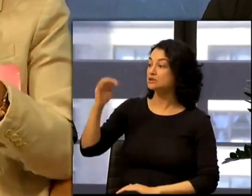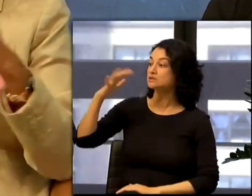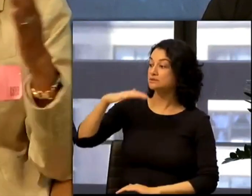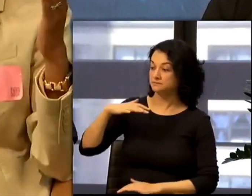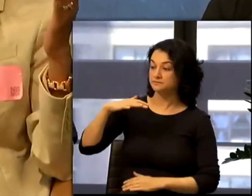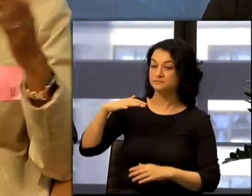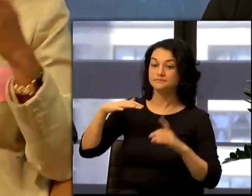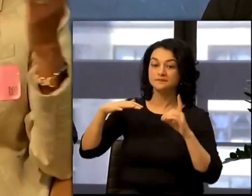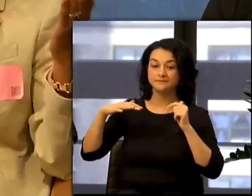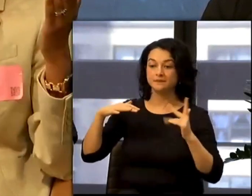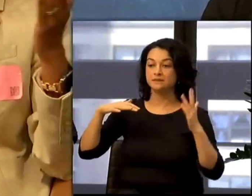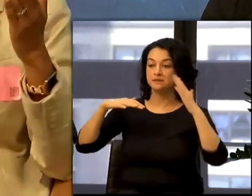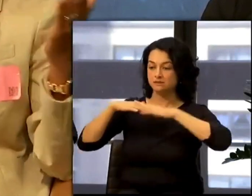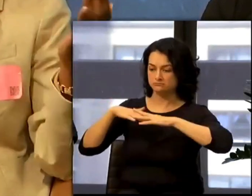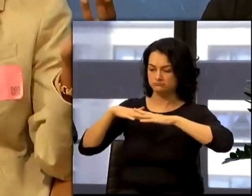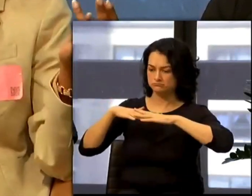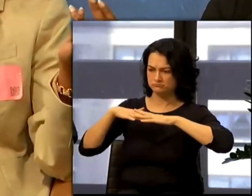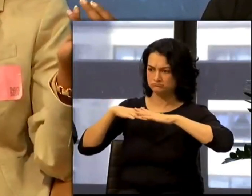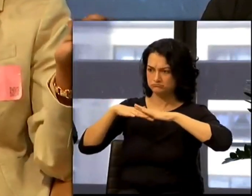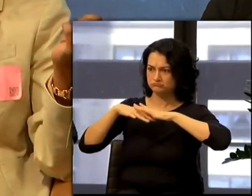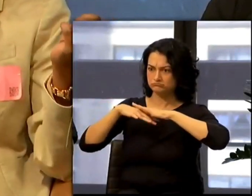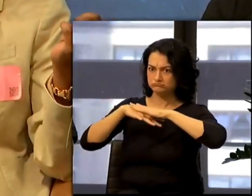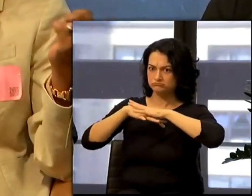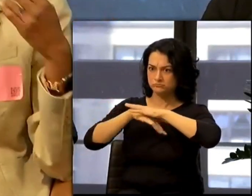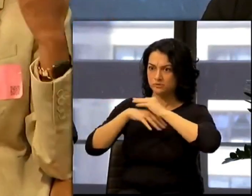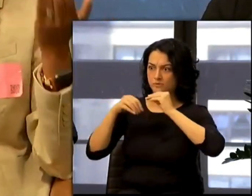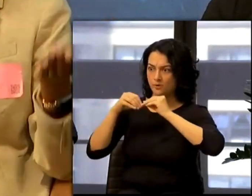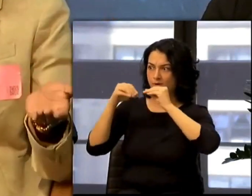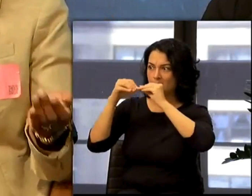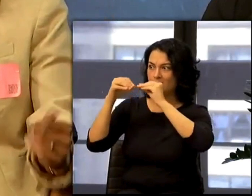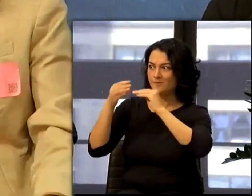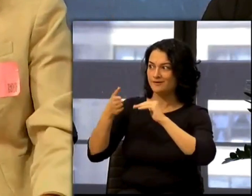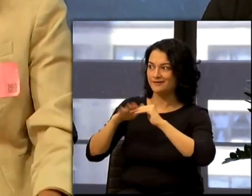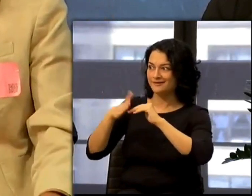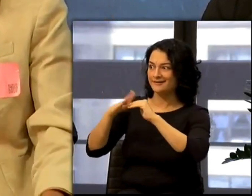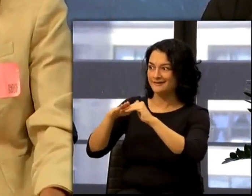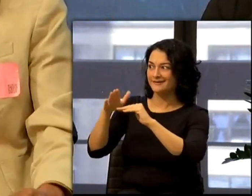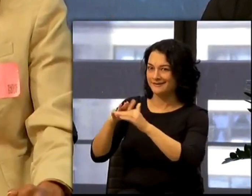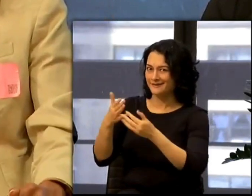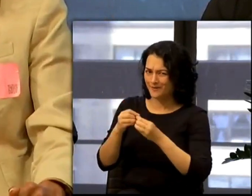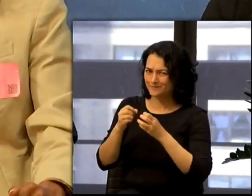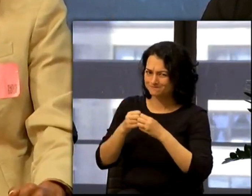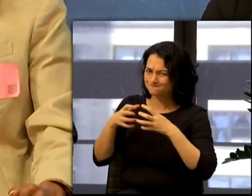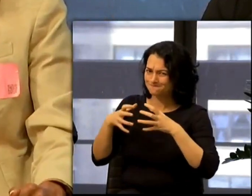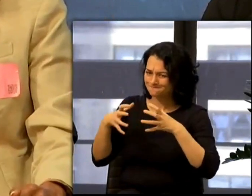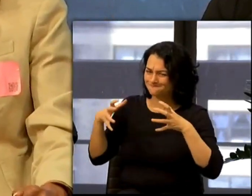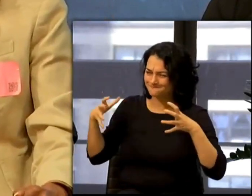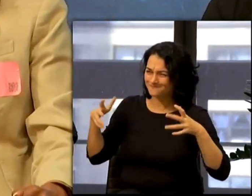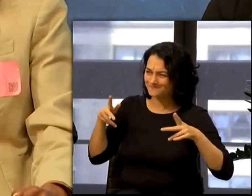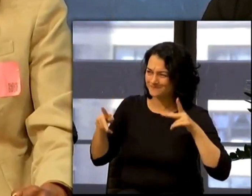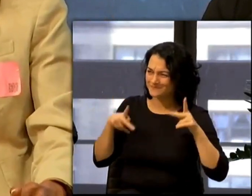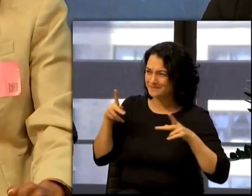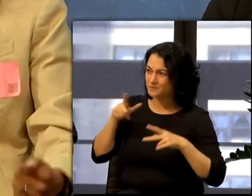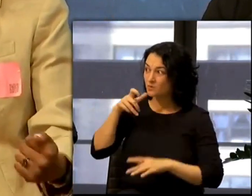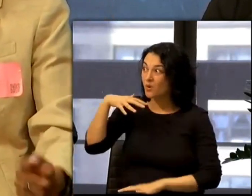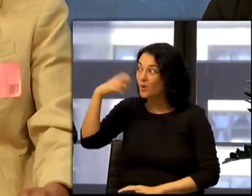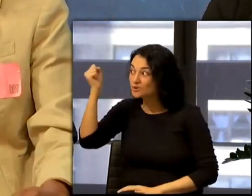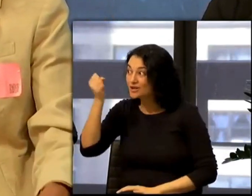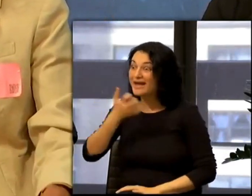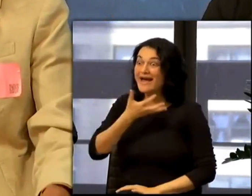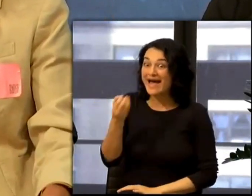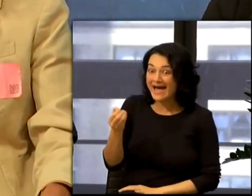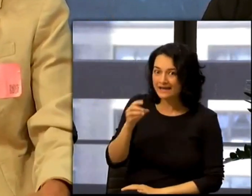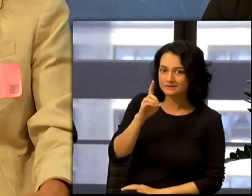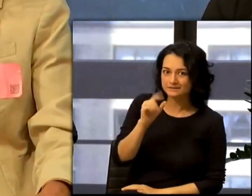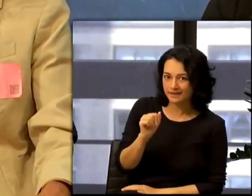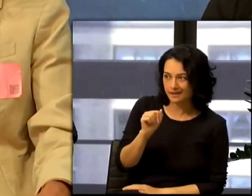becoming a significant higher proportion of our population, and that is also true with the disability population. So with that, I was very fortunate to be